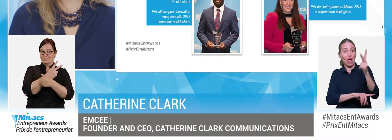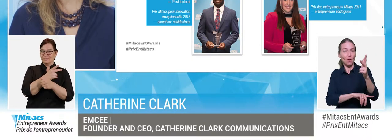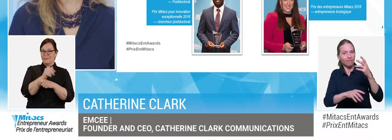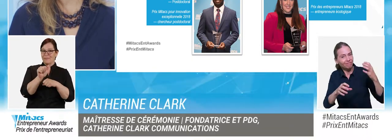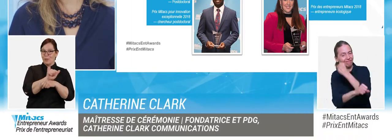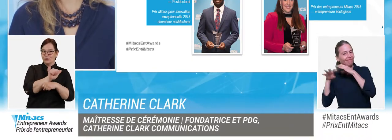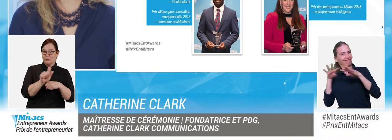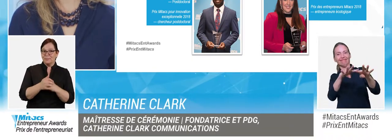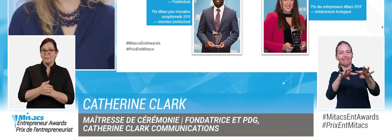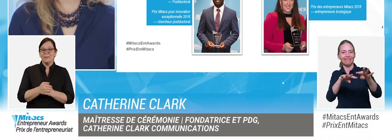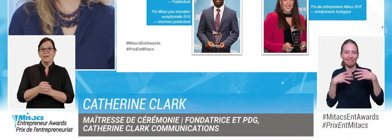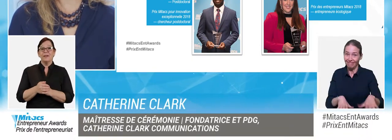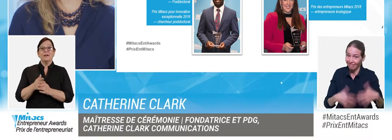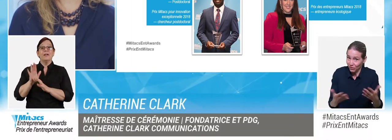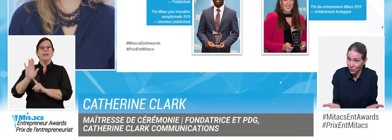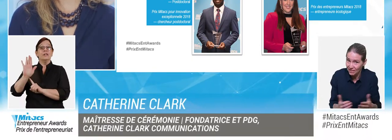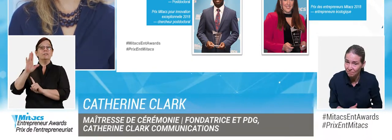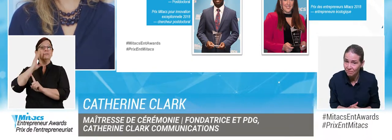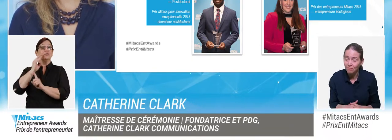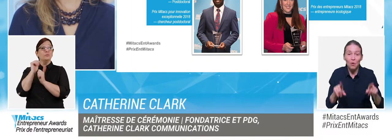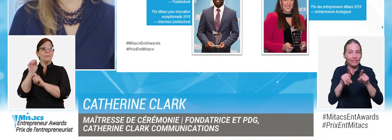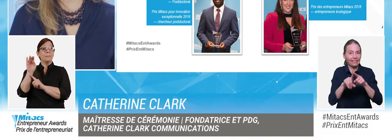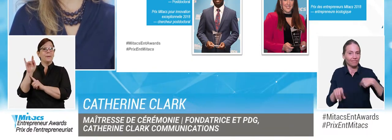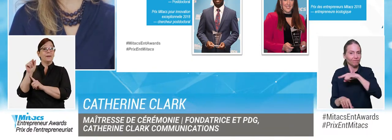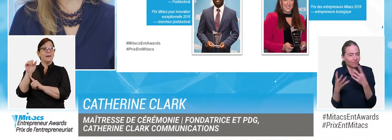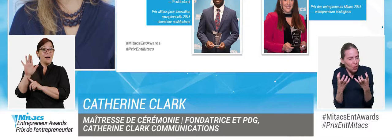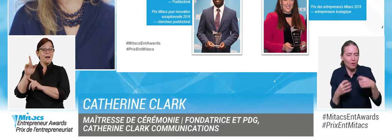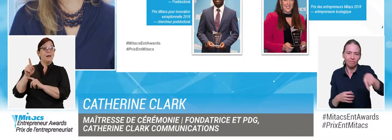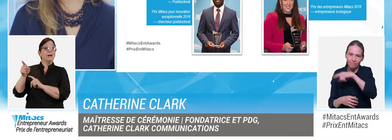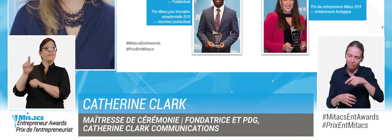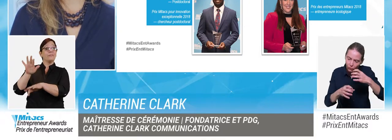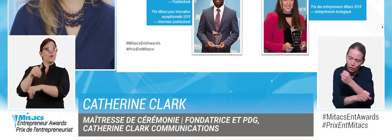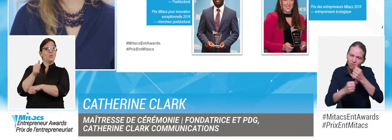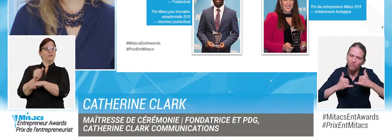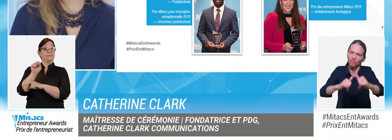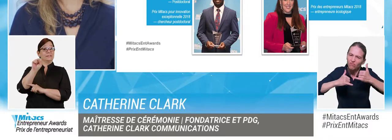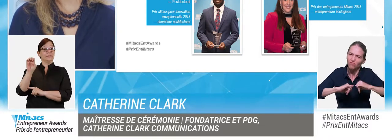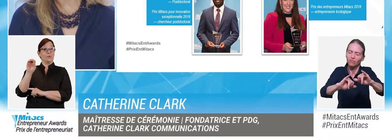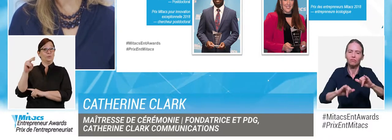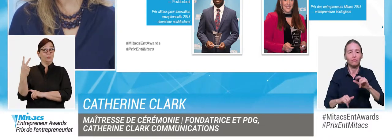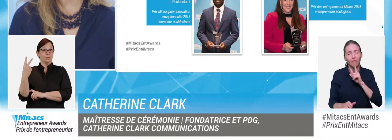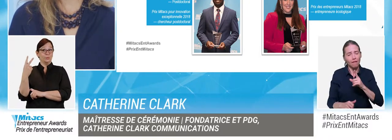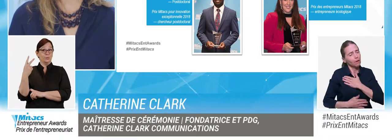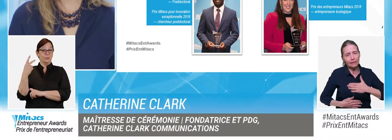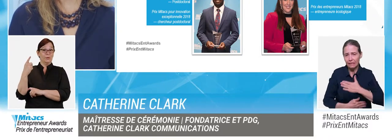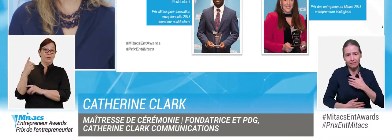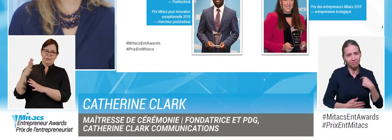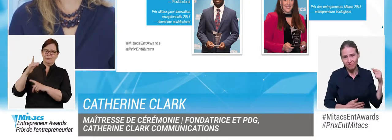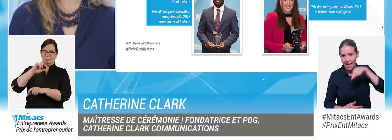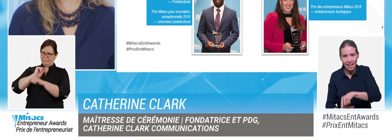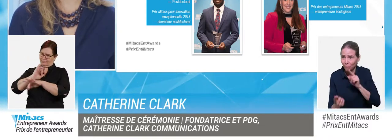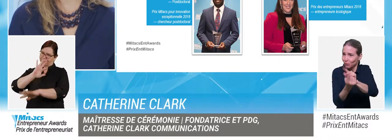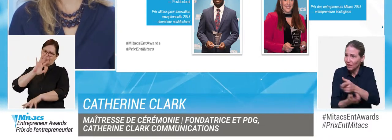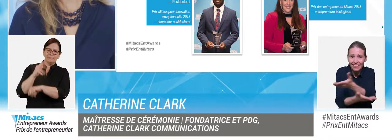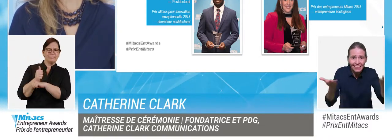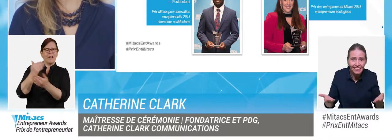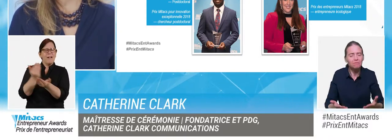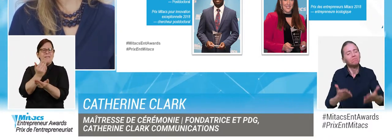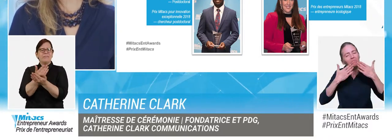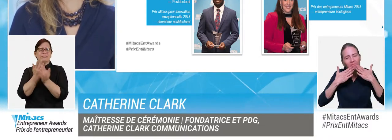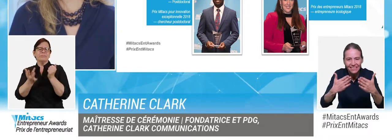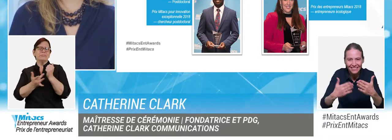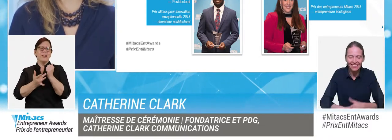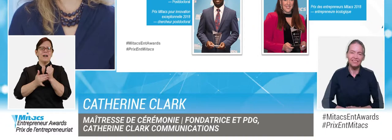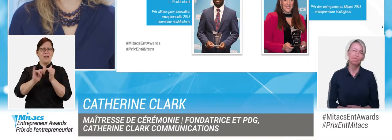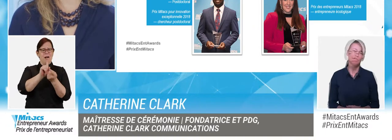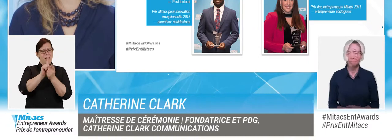CO2 commercialized a novel technology that converts greenhouse gas emissions into high-value fuels and chemicals